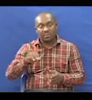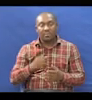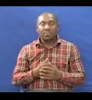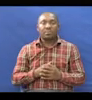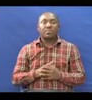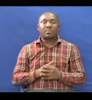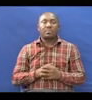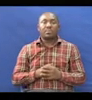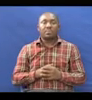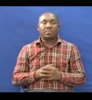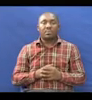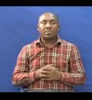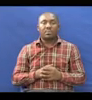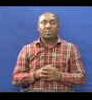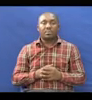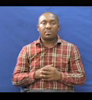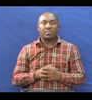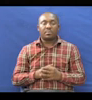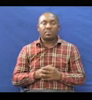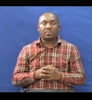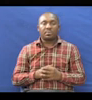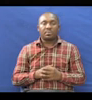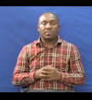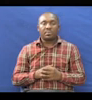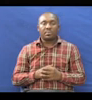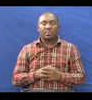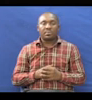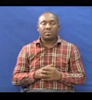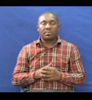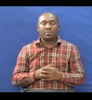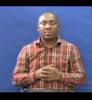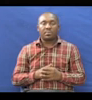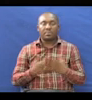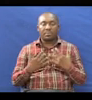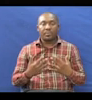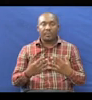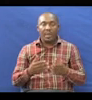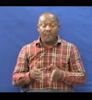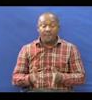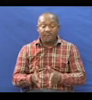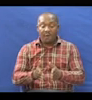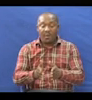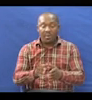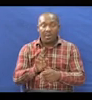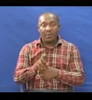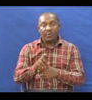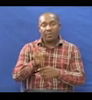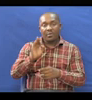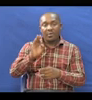feudalism, let us move to forms of feudalism. Forms of feudalism